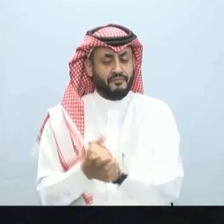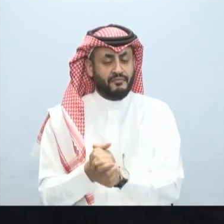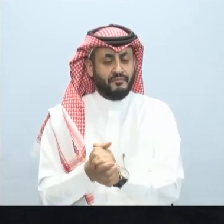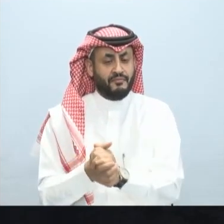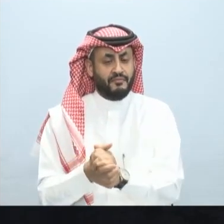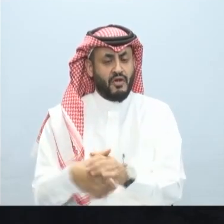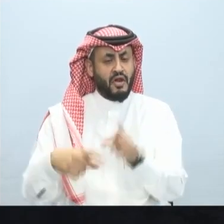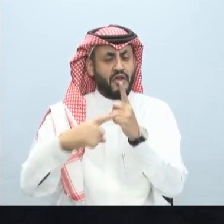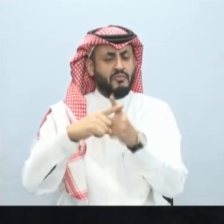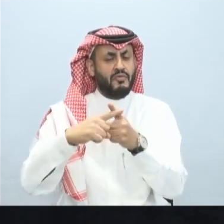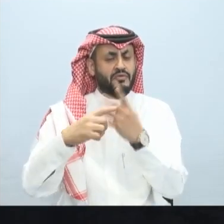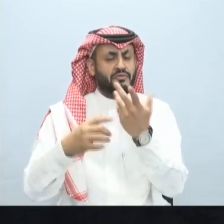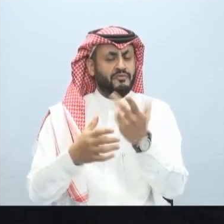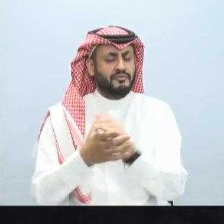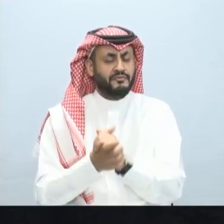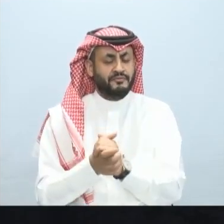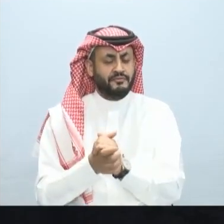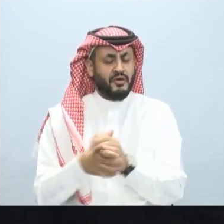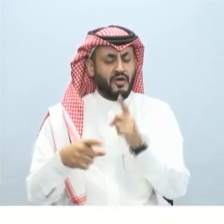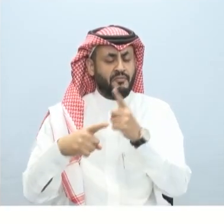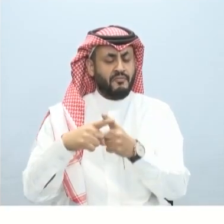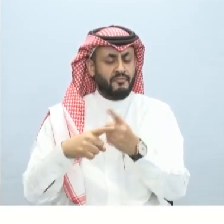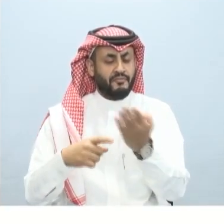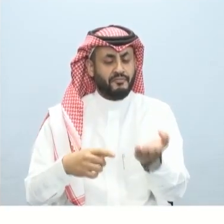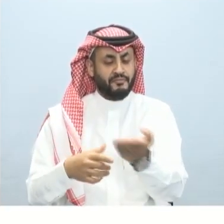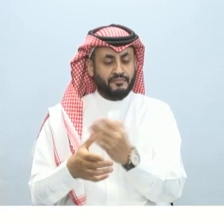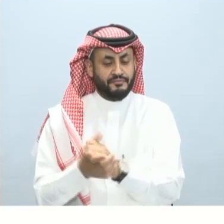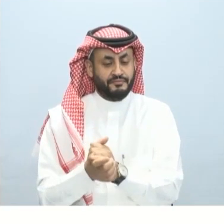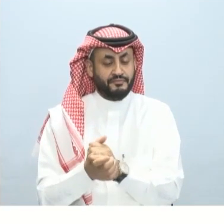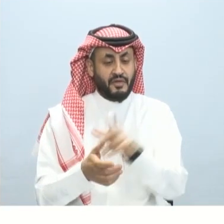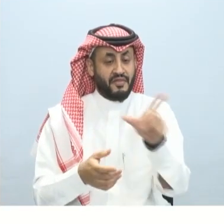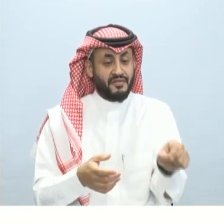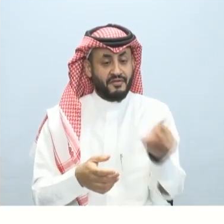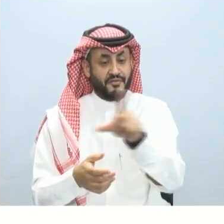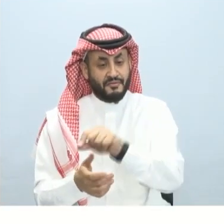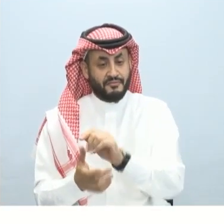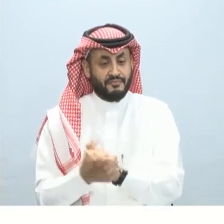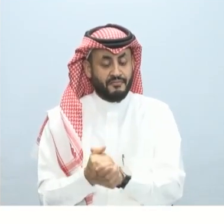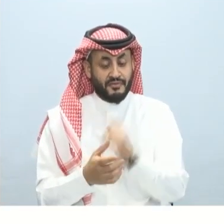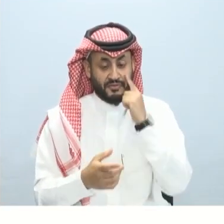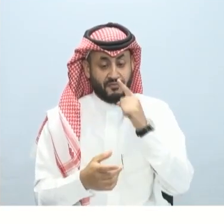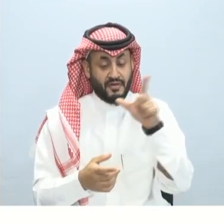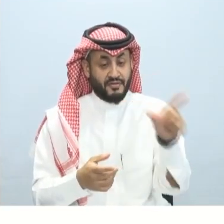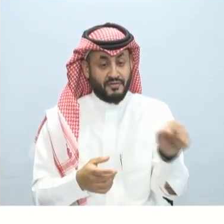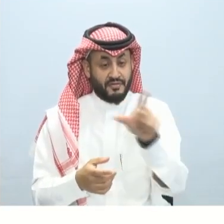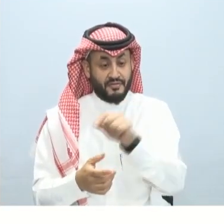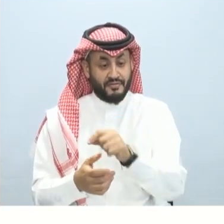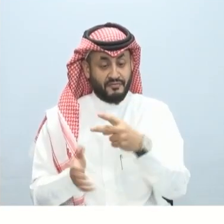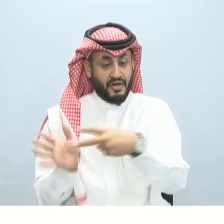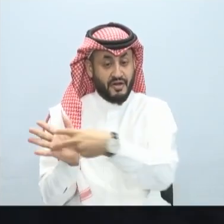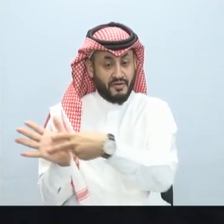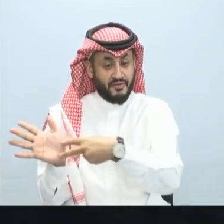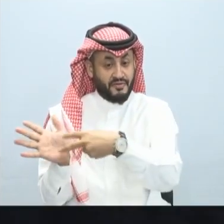positive. Now, the positive degree here, you can see that we have here an equal sign. So